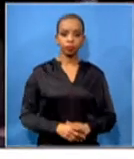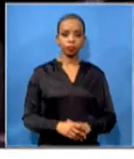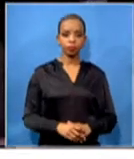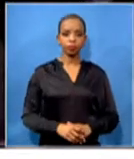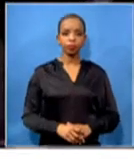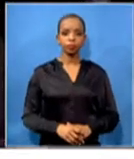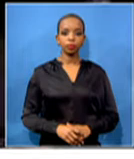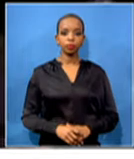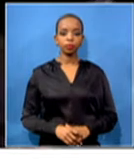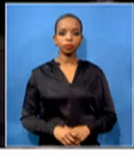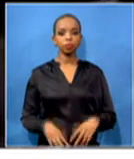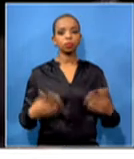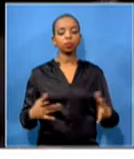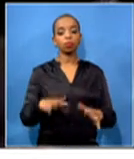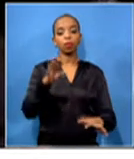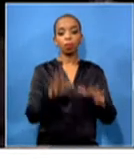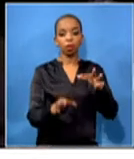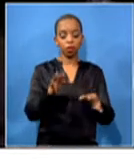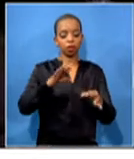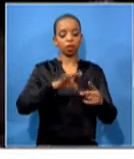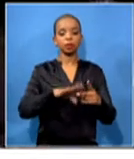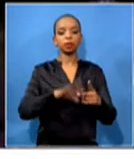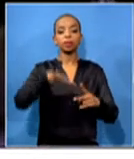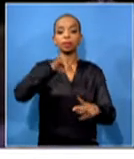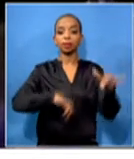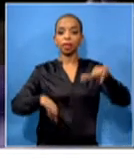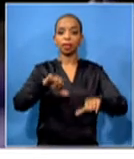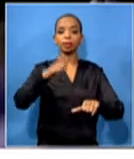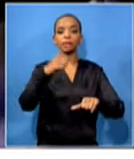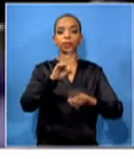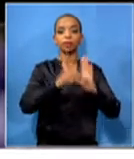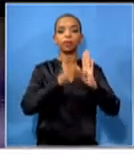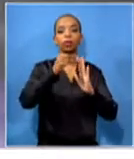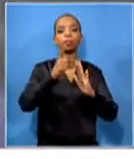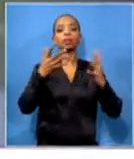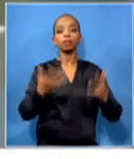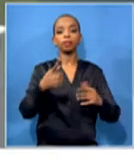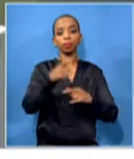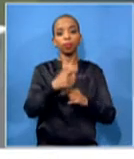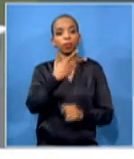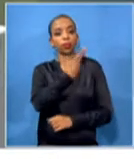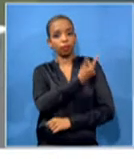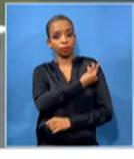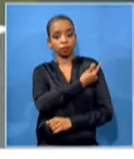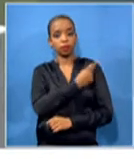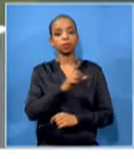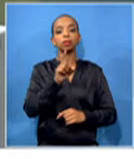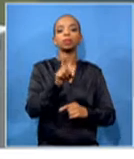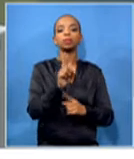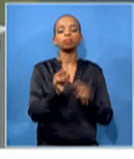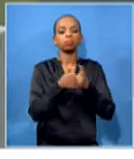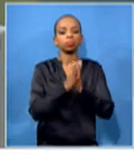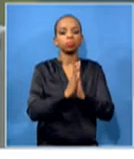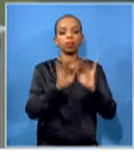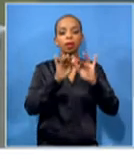As the politics and science of vaccine development seems to be heading for a showdown amidst calls for a people's